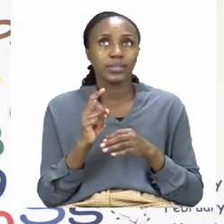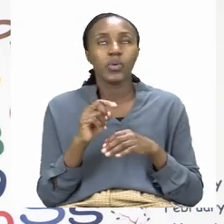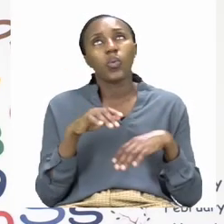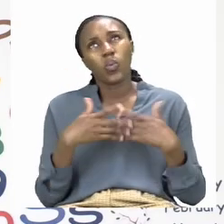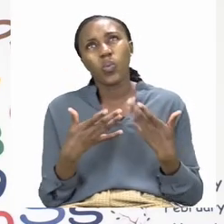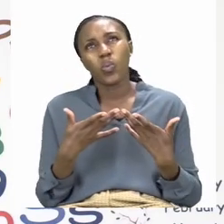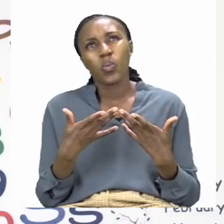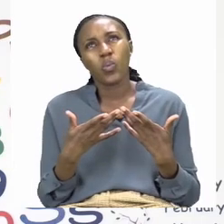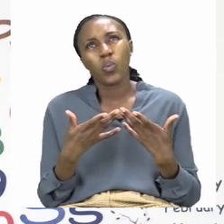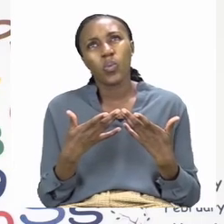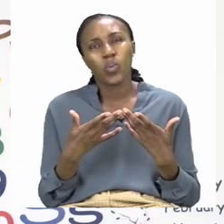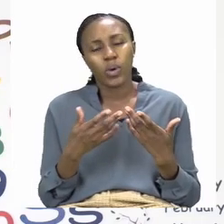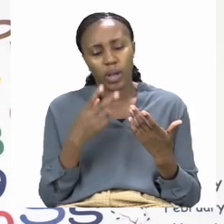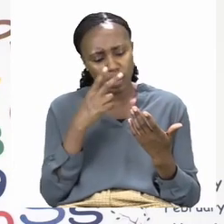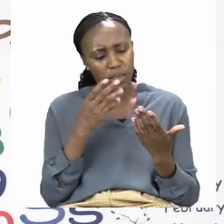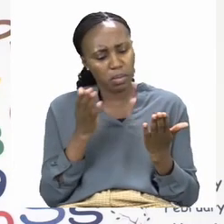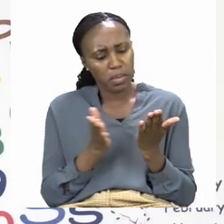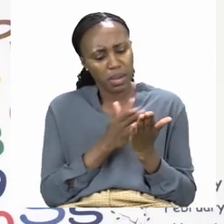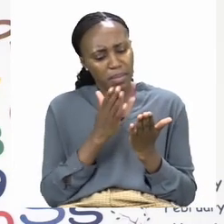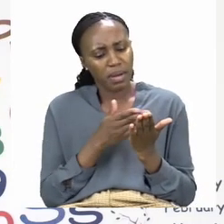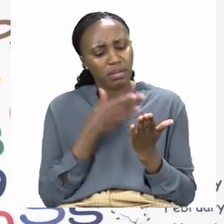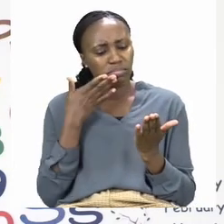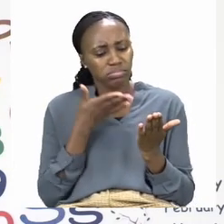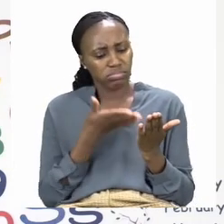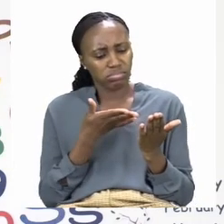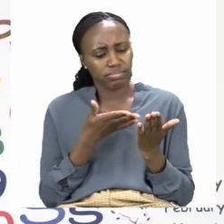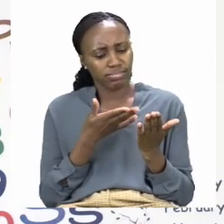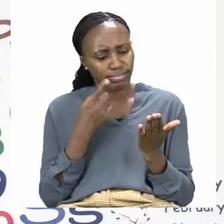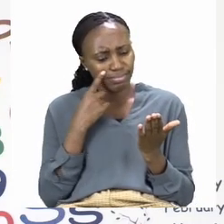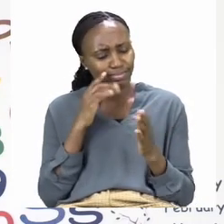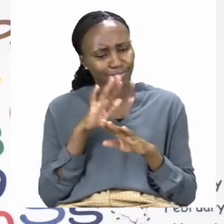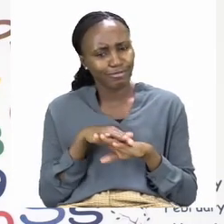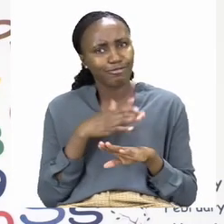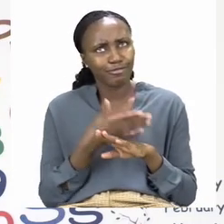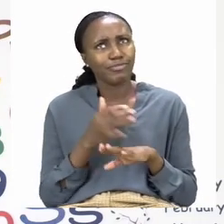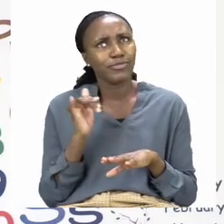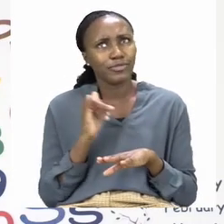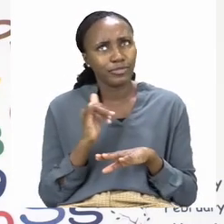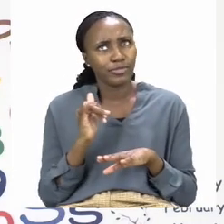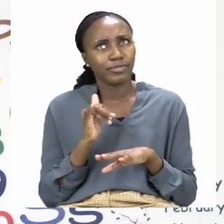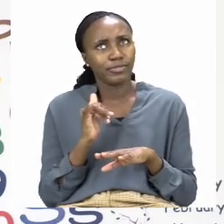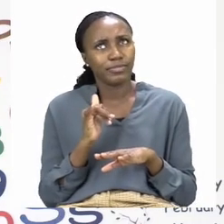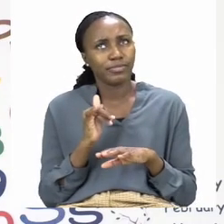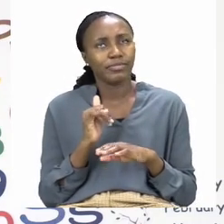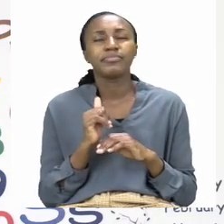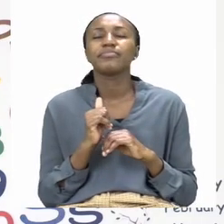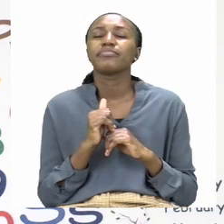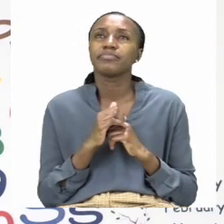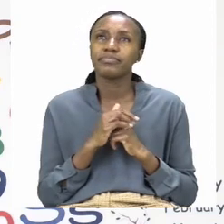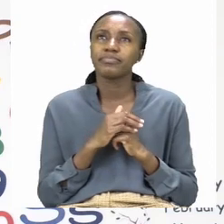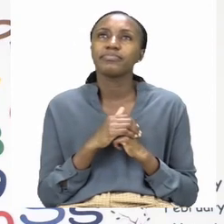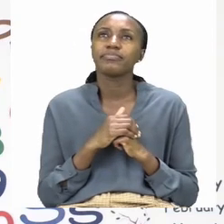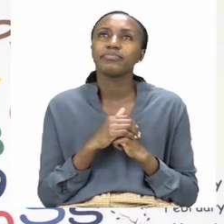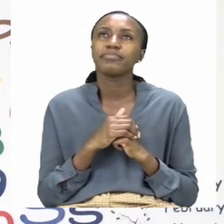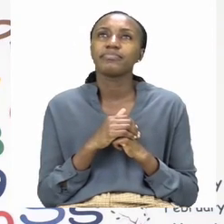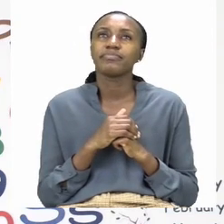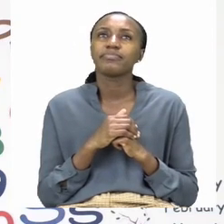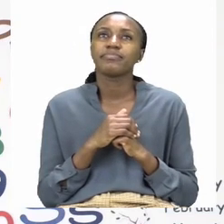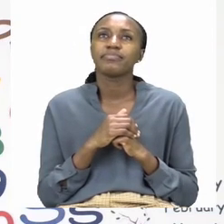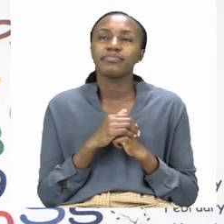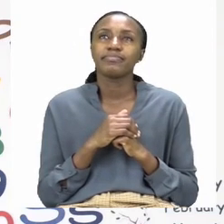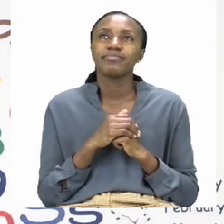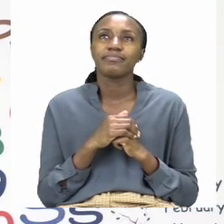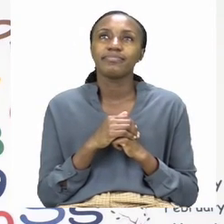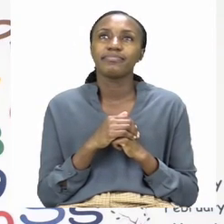go back to your page and look at the example on top of the page, and I'm sure that that